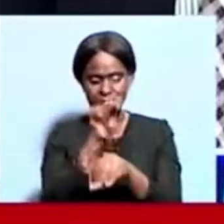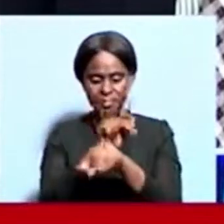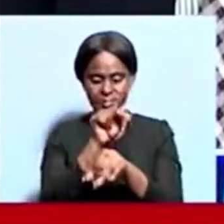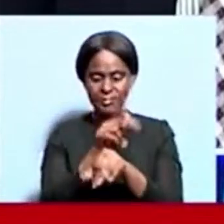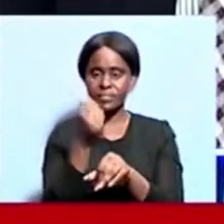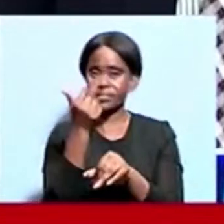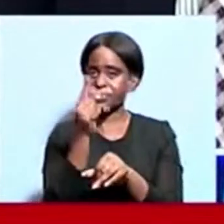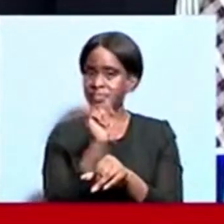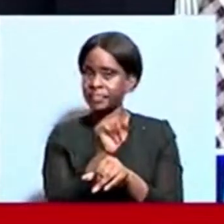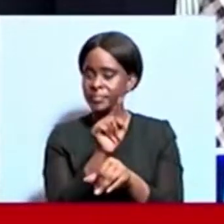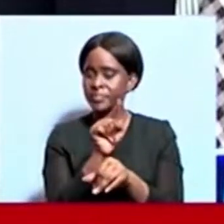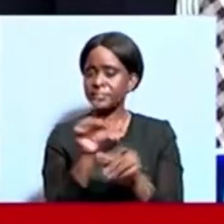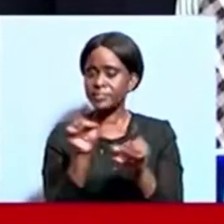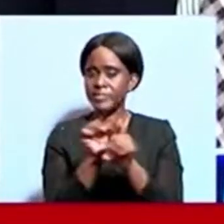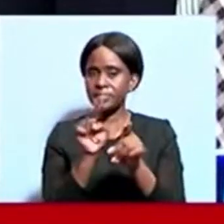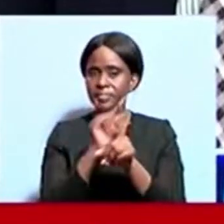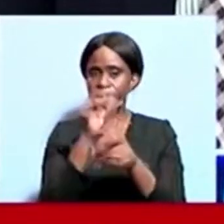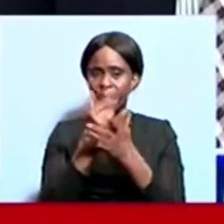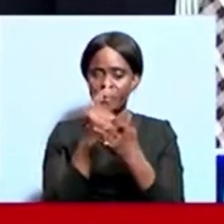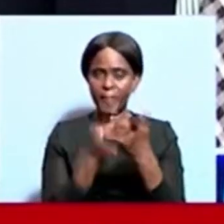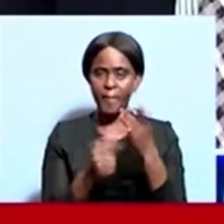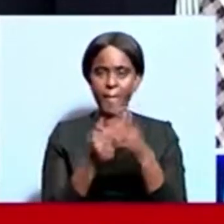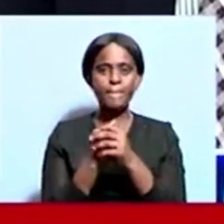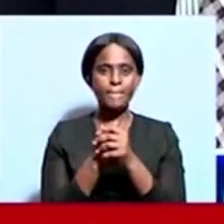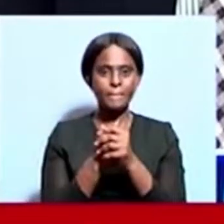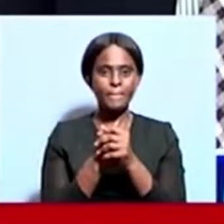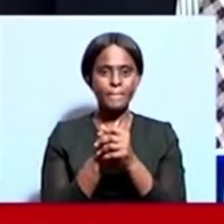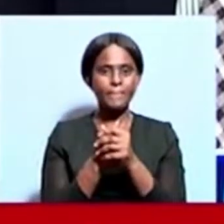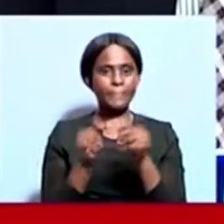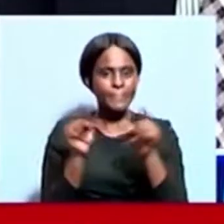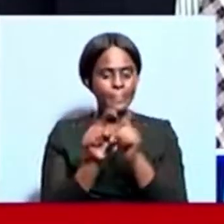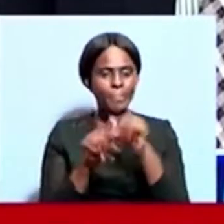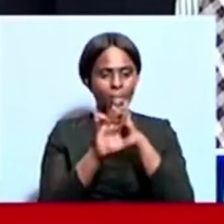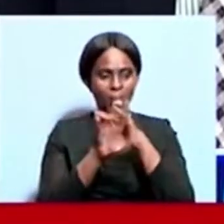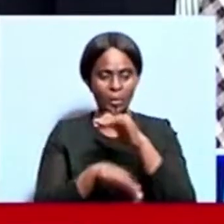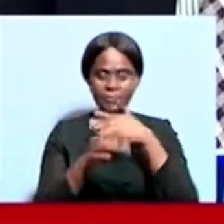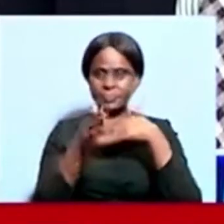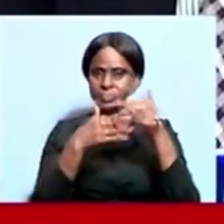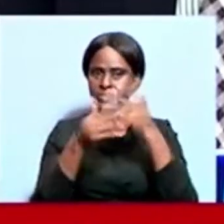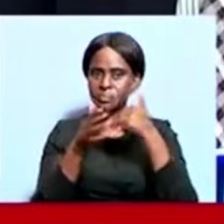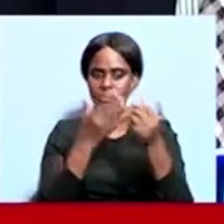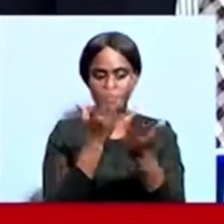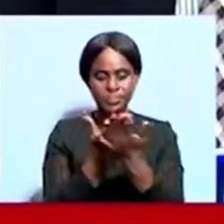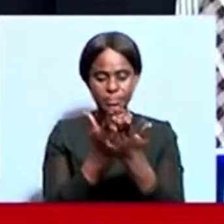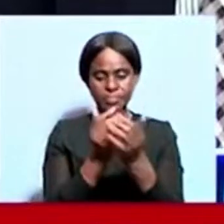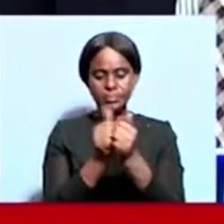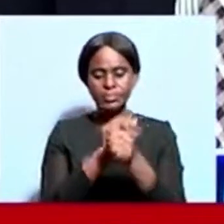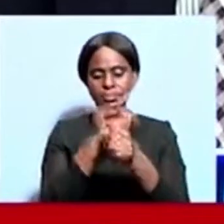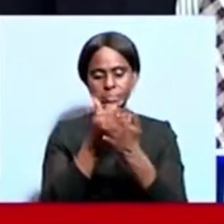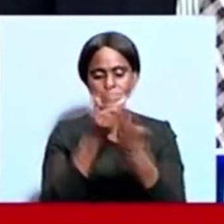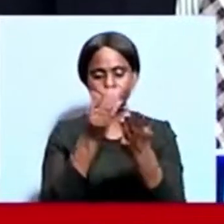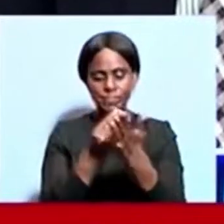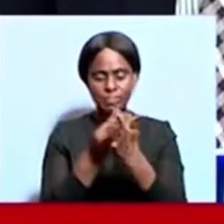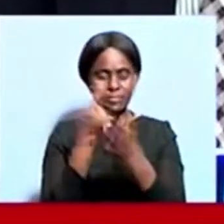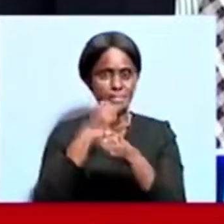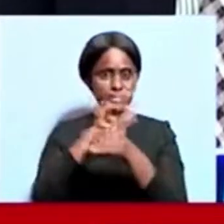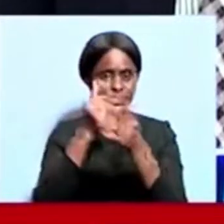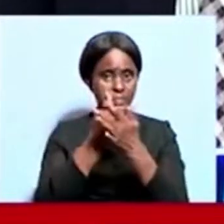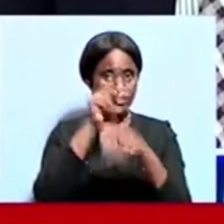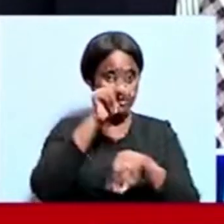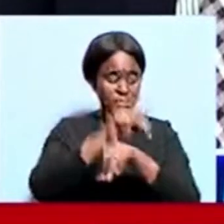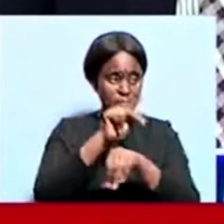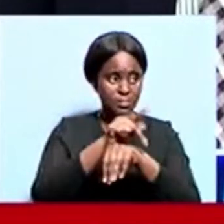of them, they were contracted under simplified bidding, and all the amounts for these projects were